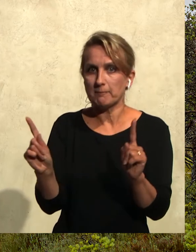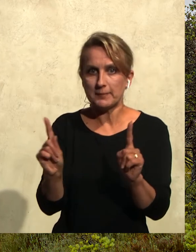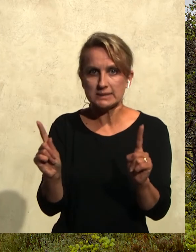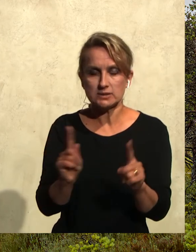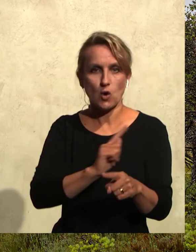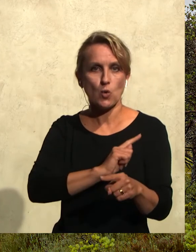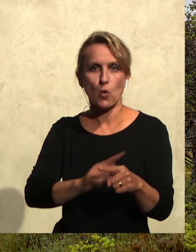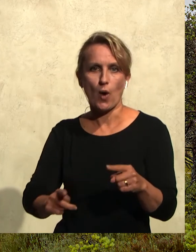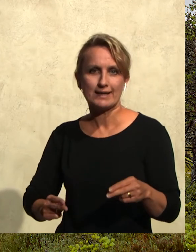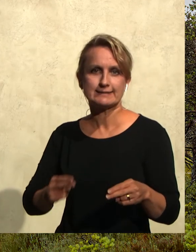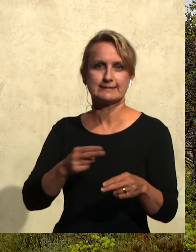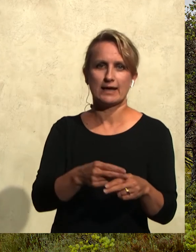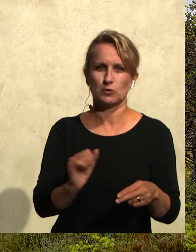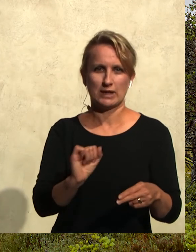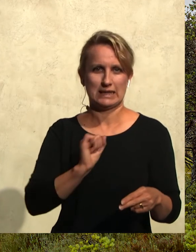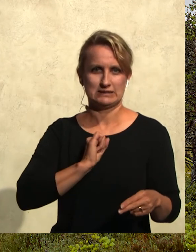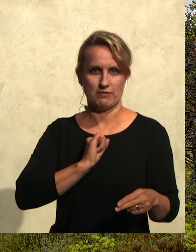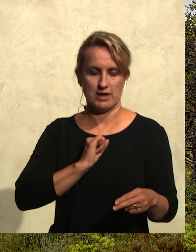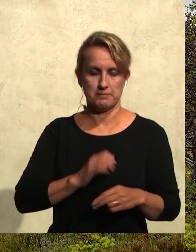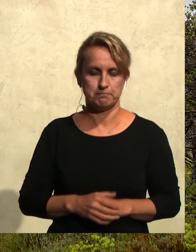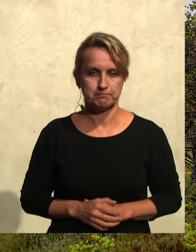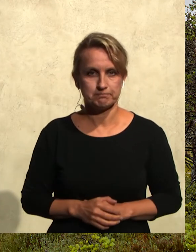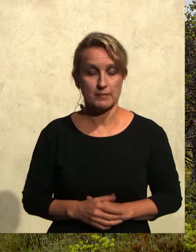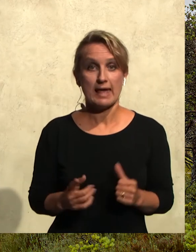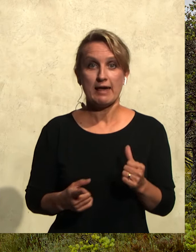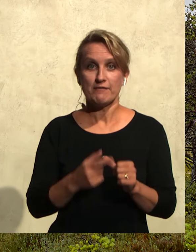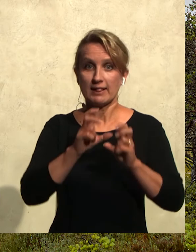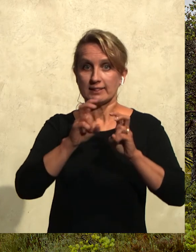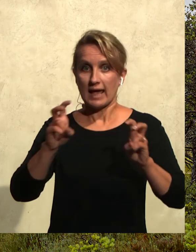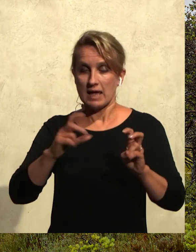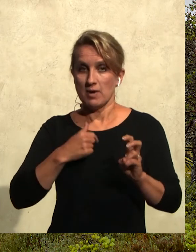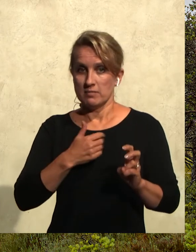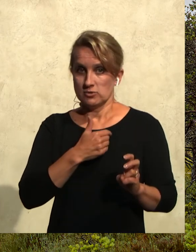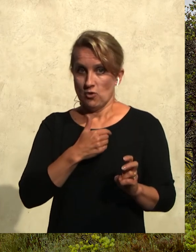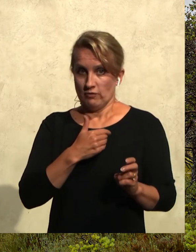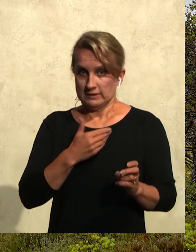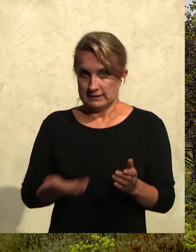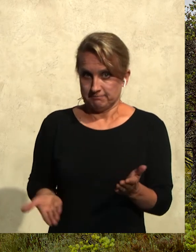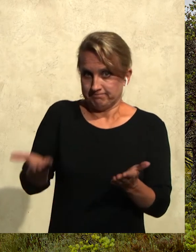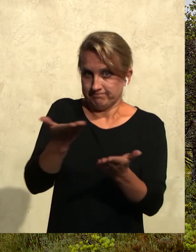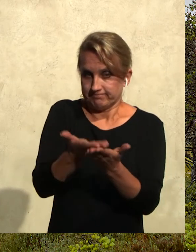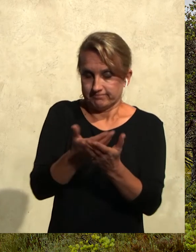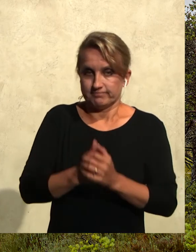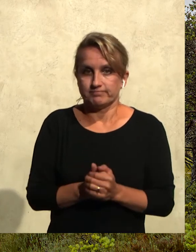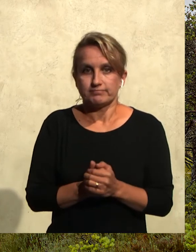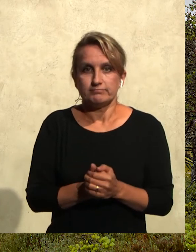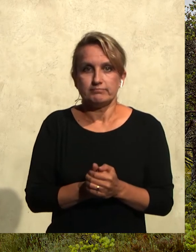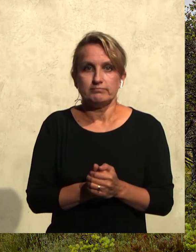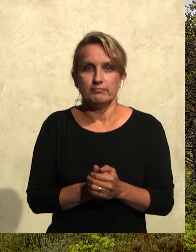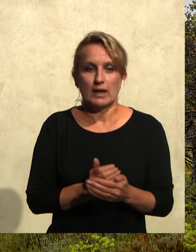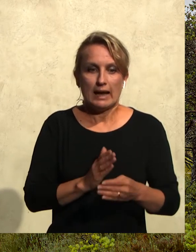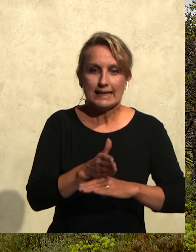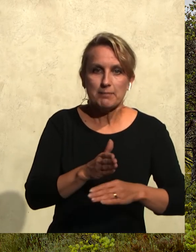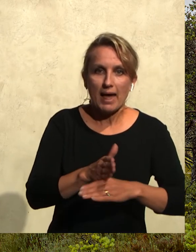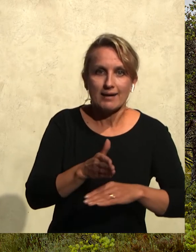here quickly is around the very important issue of equity and access. So recently